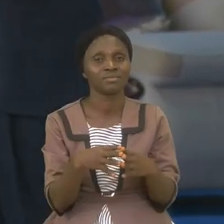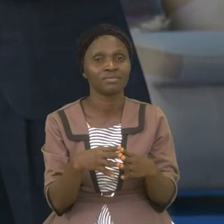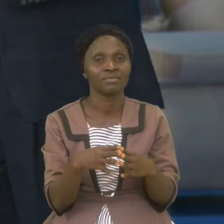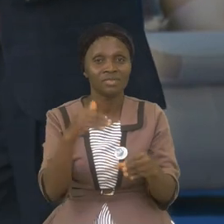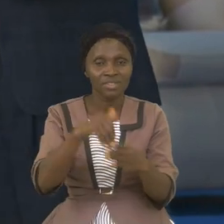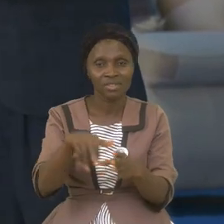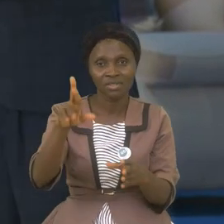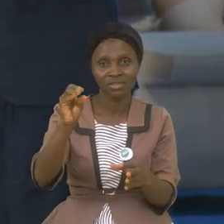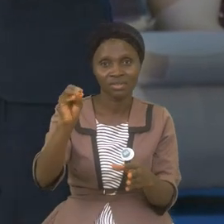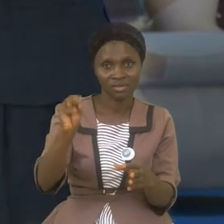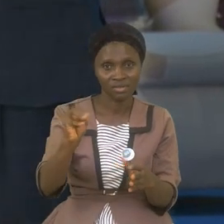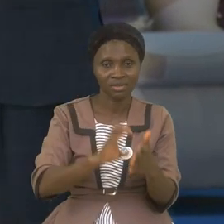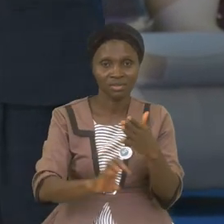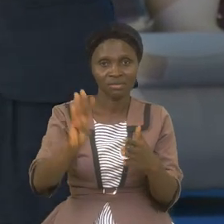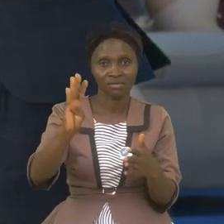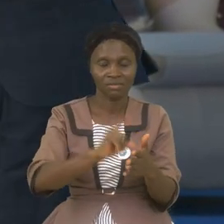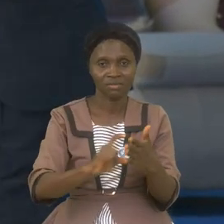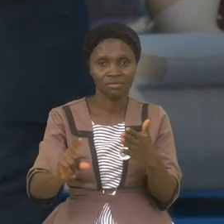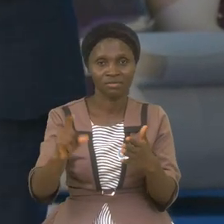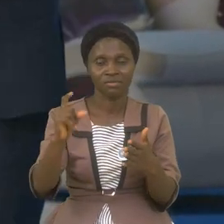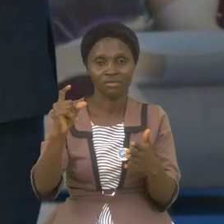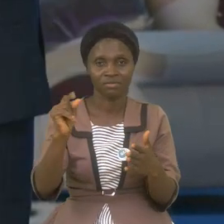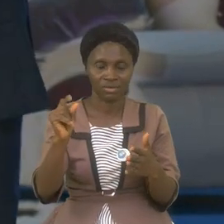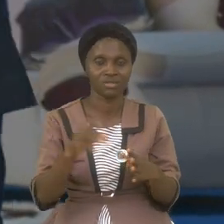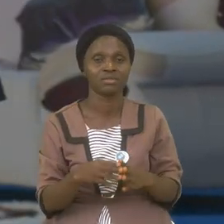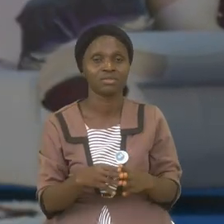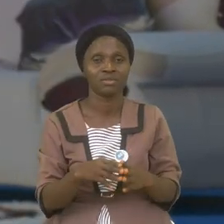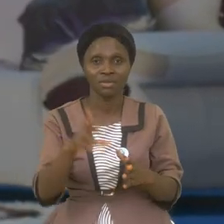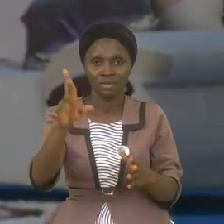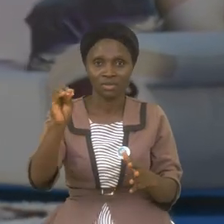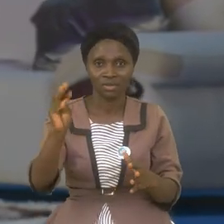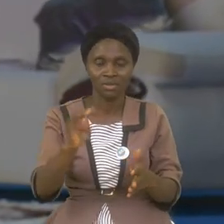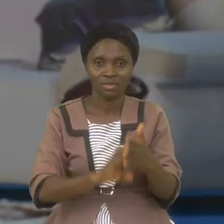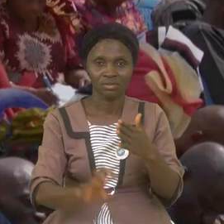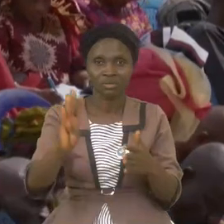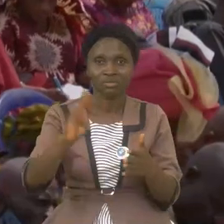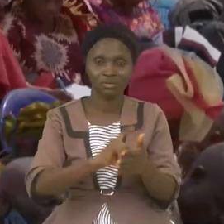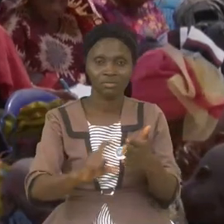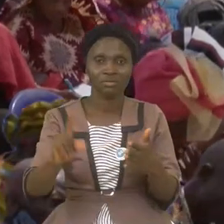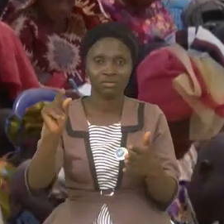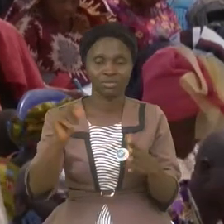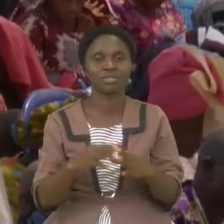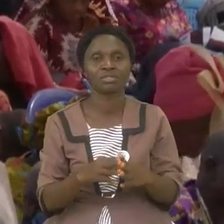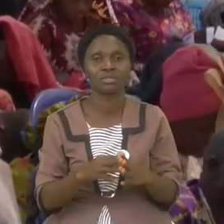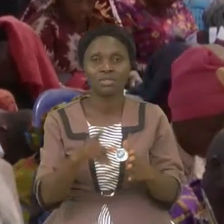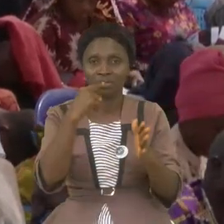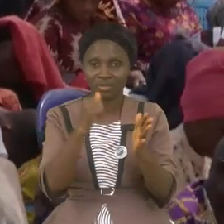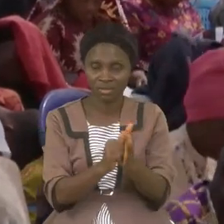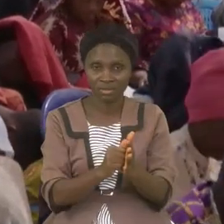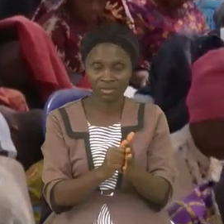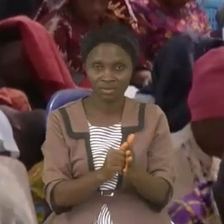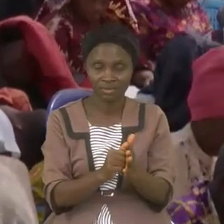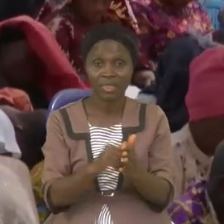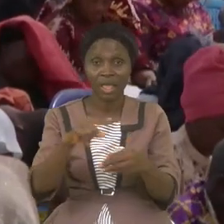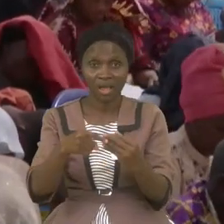Romans chapter 4, reading from verse 20. Romans chapter 4, we're looking at verse 20. It's still telling us about